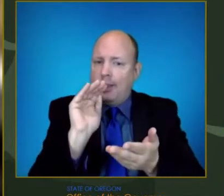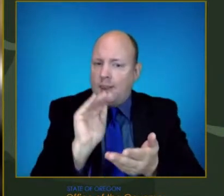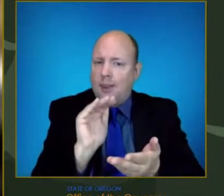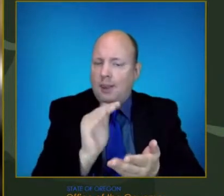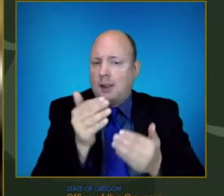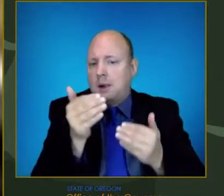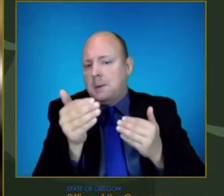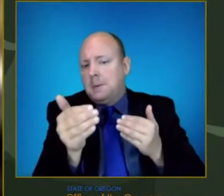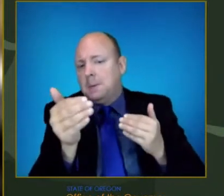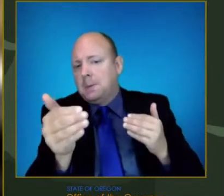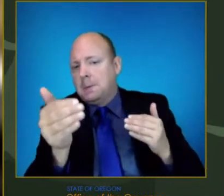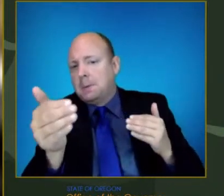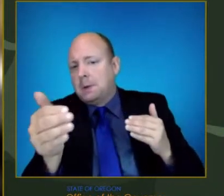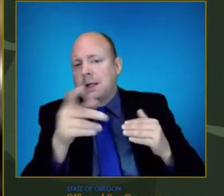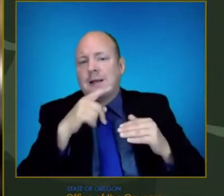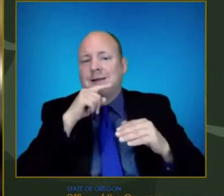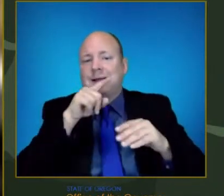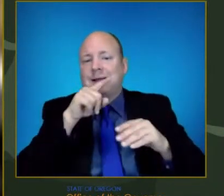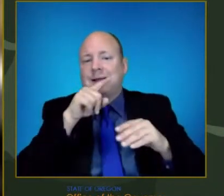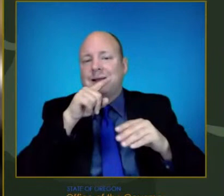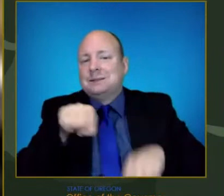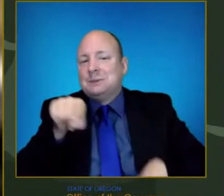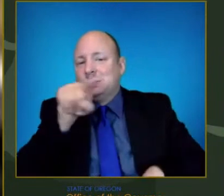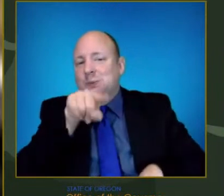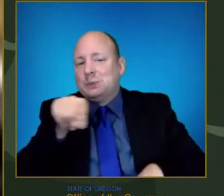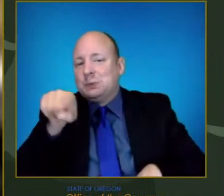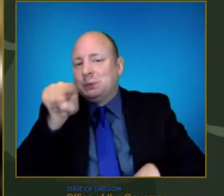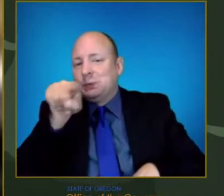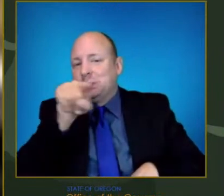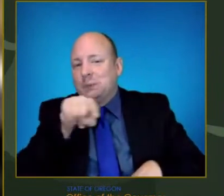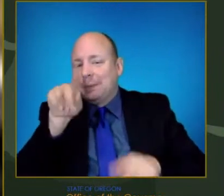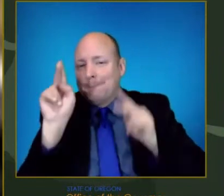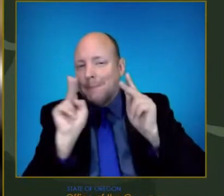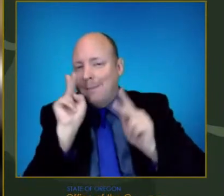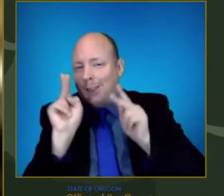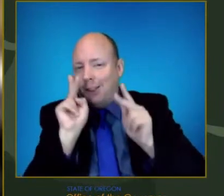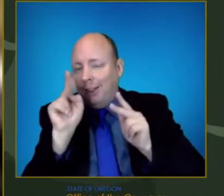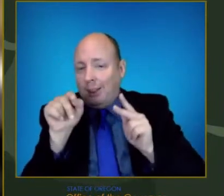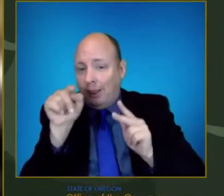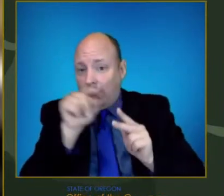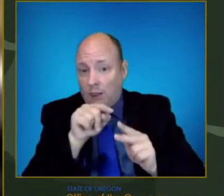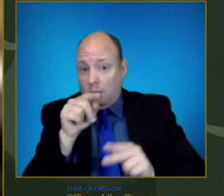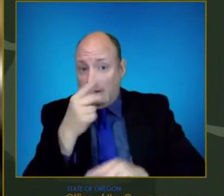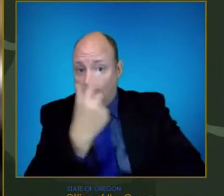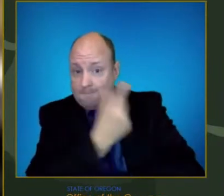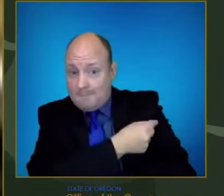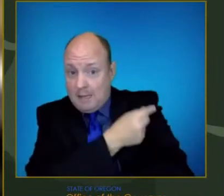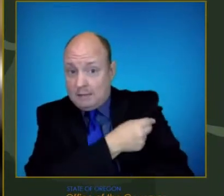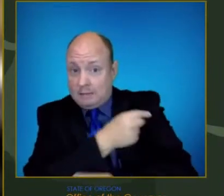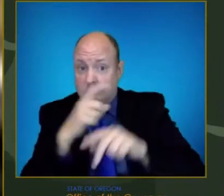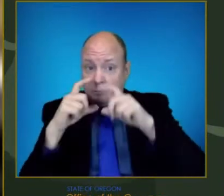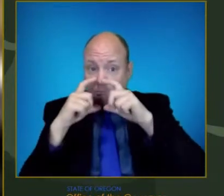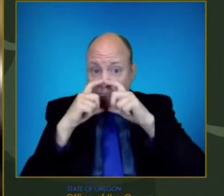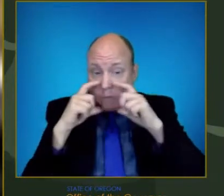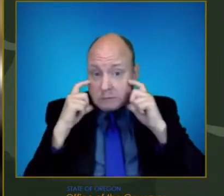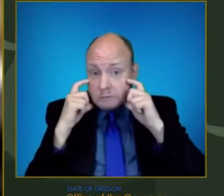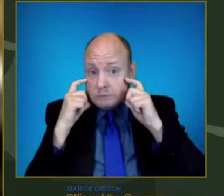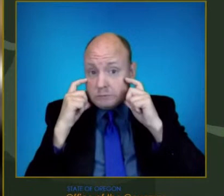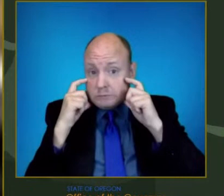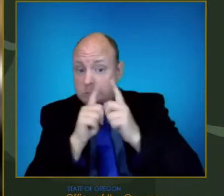what Oregonians are doing, and again, getting vaccinated and wearing masks, and even though we're all tired of it,